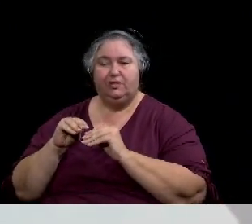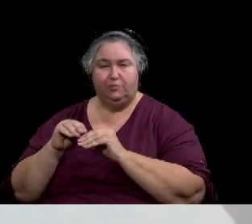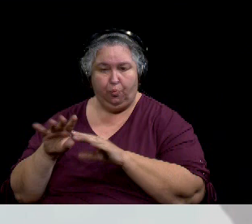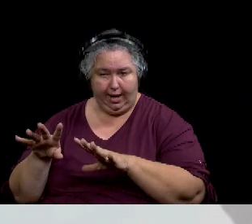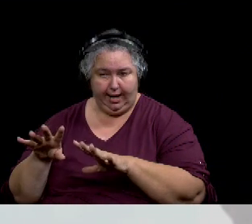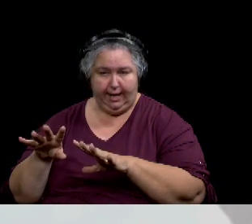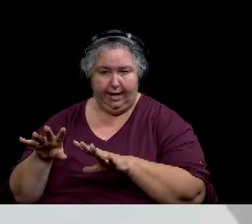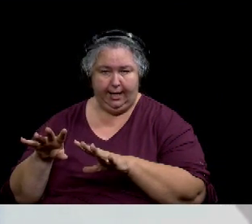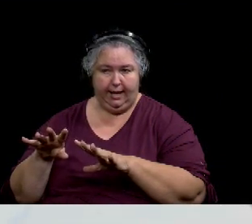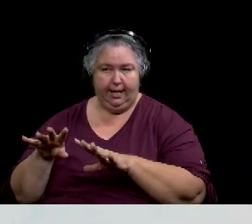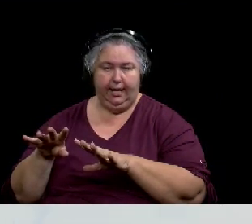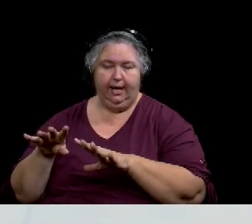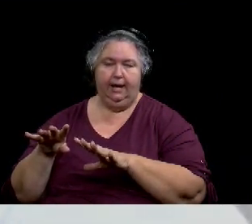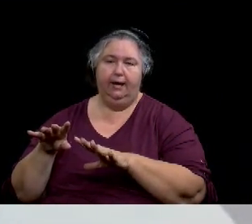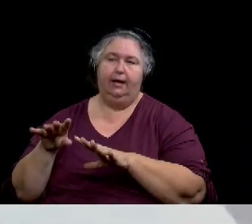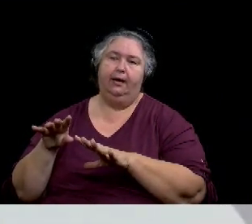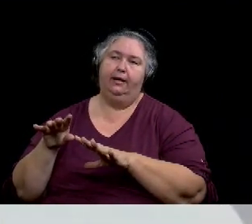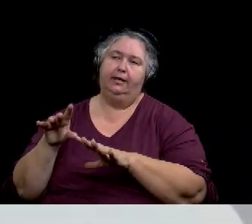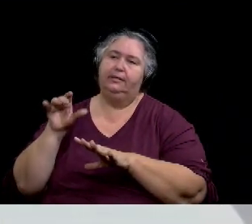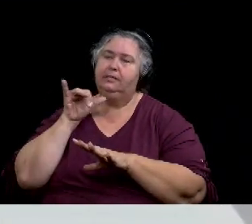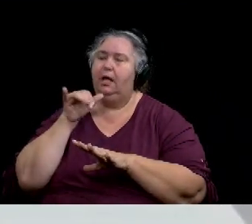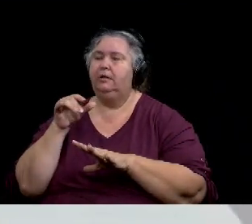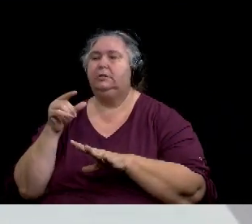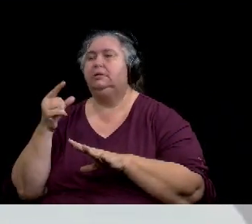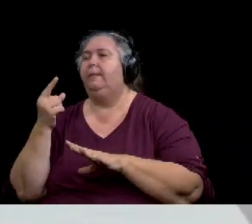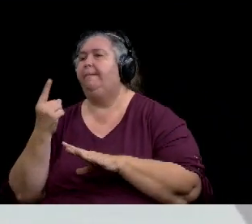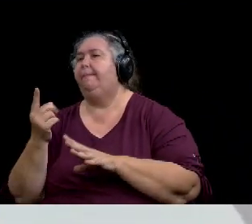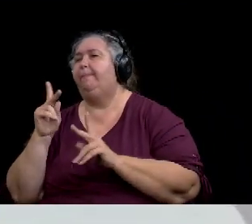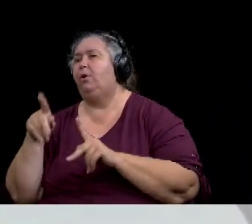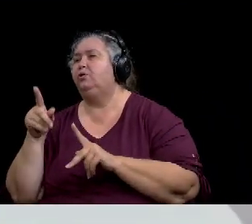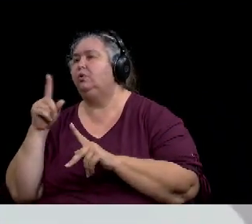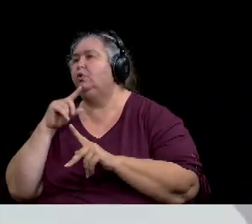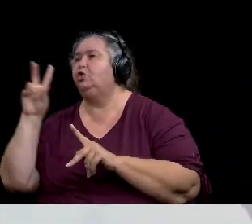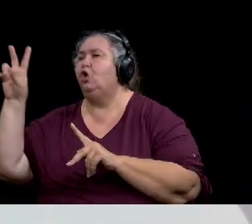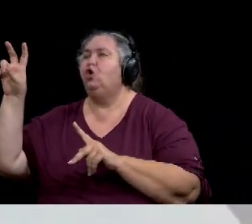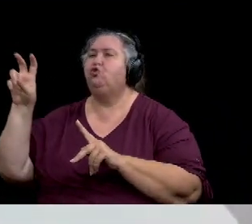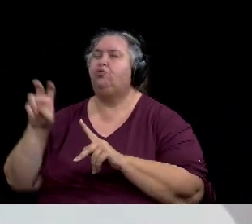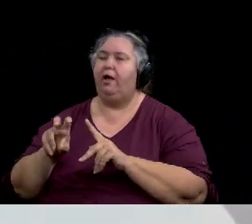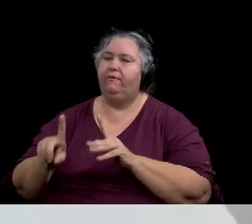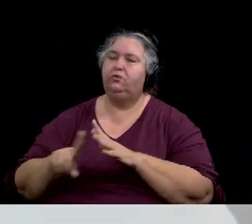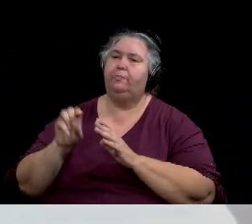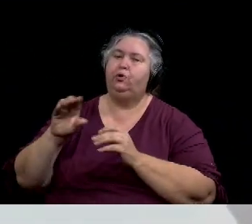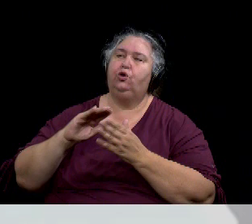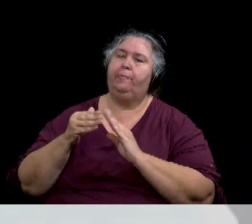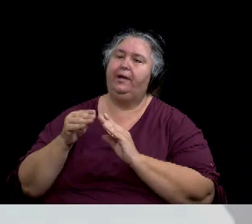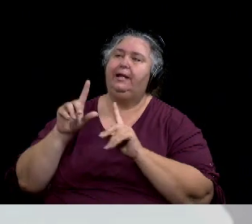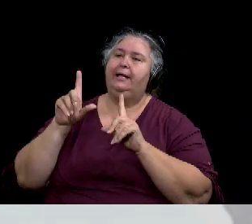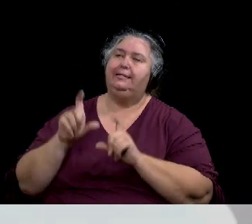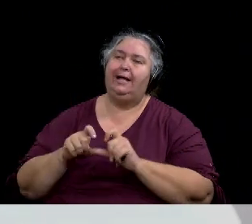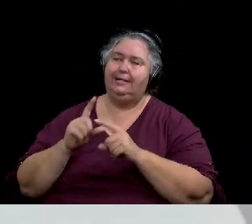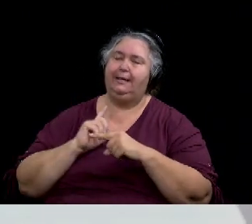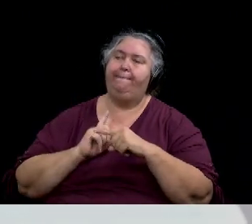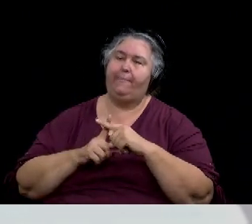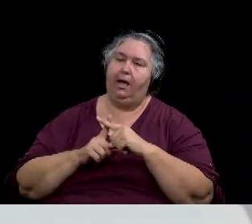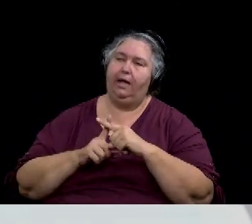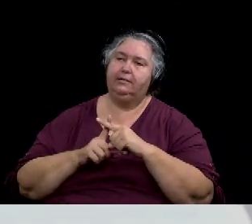an episodic, sporadic case of somebody who's traveling who happens to show up in your community and get tested and be positive.